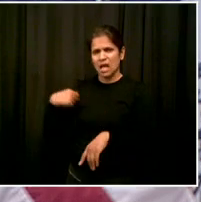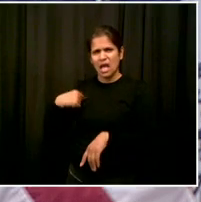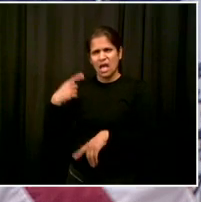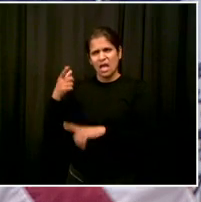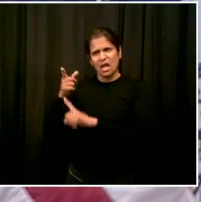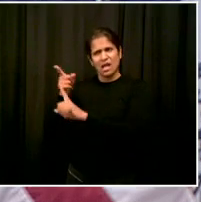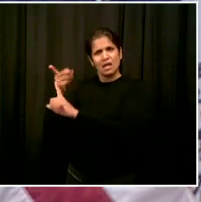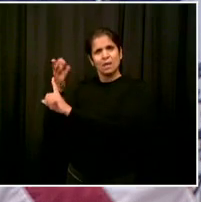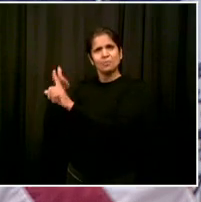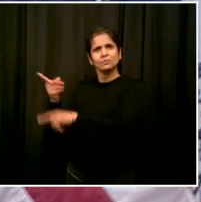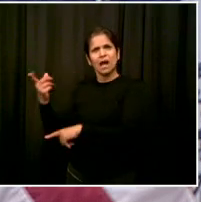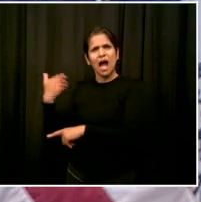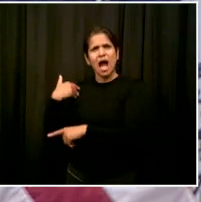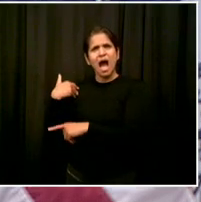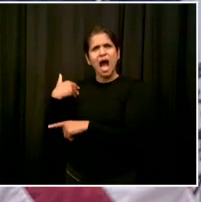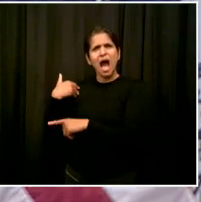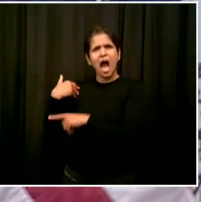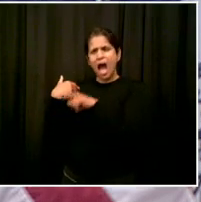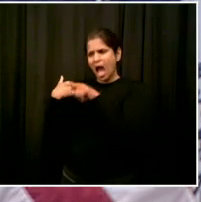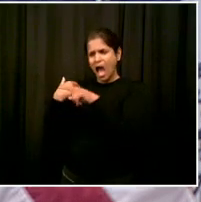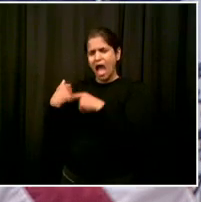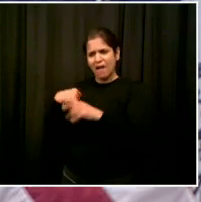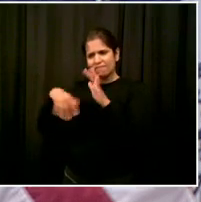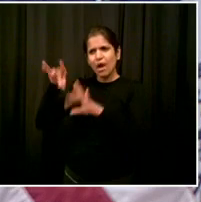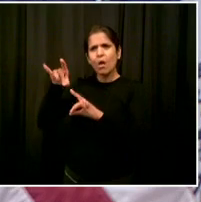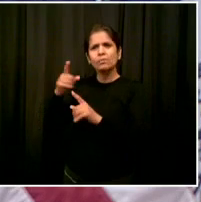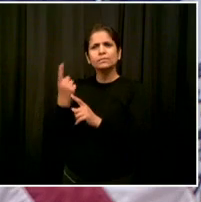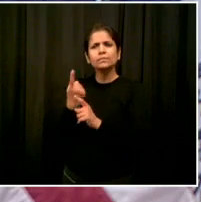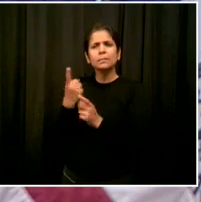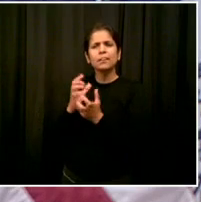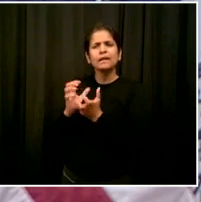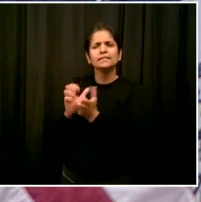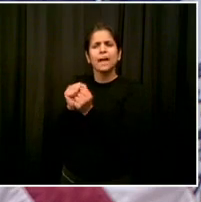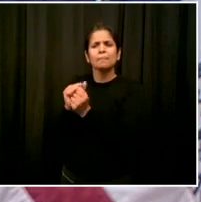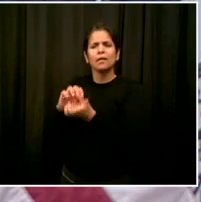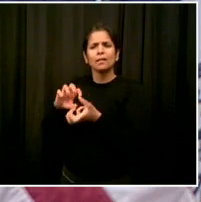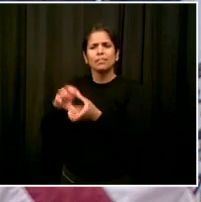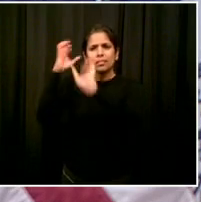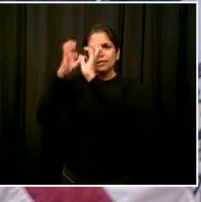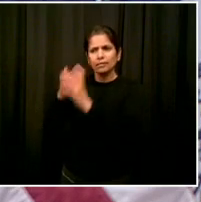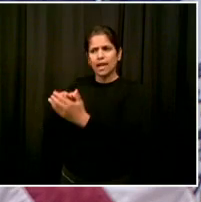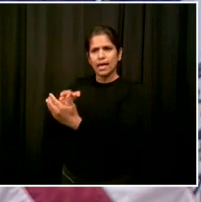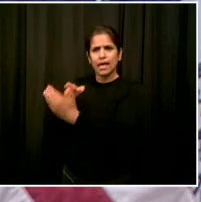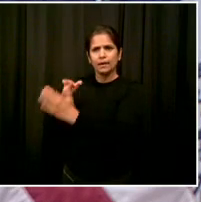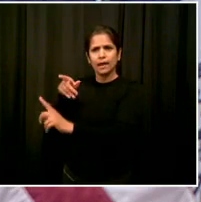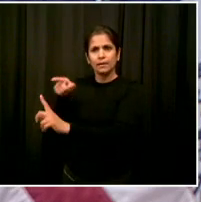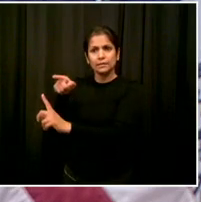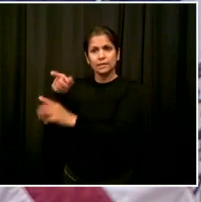in 2014. After that, he was promoted twice.